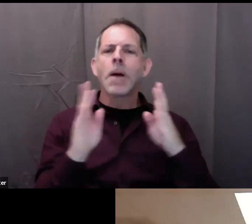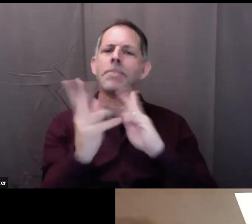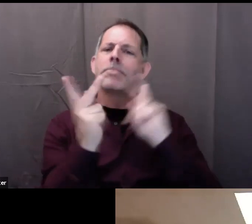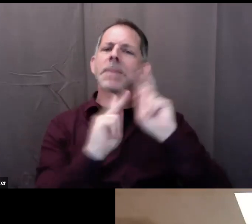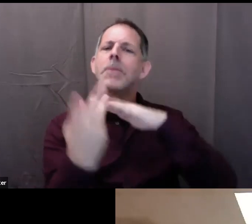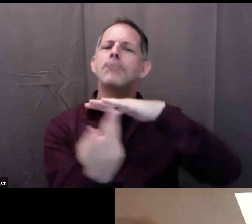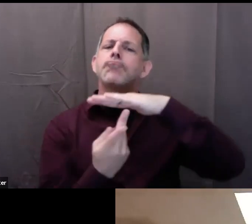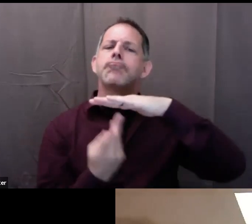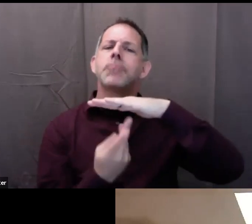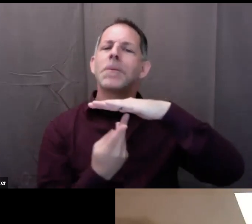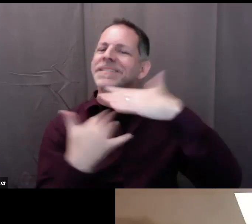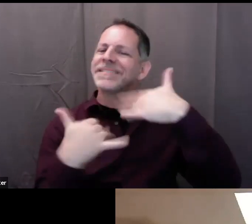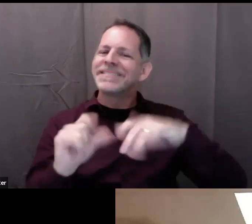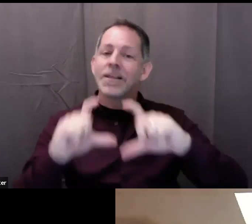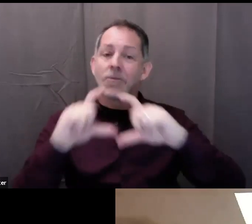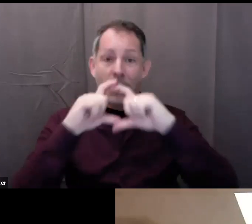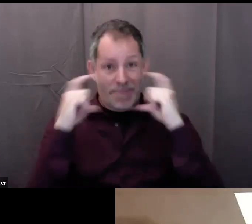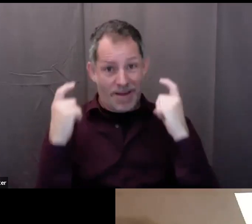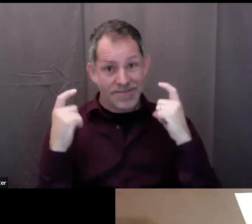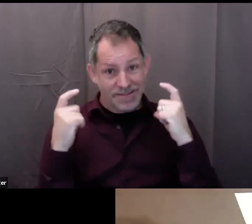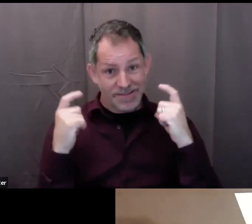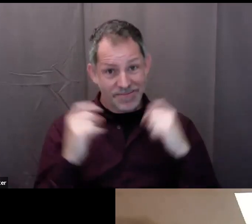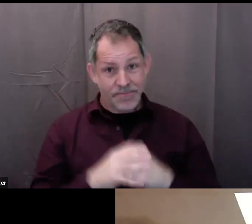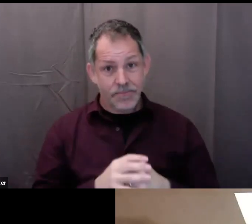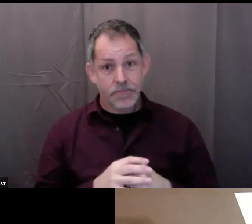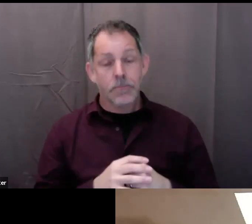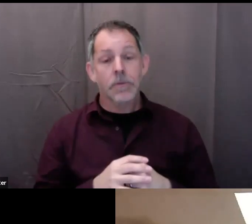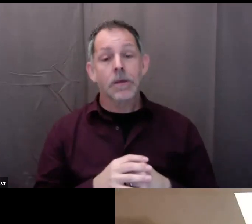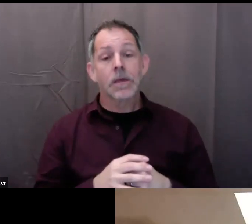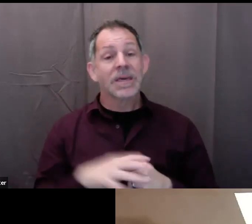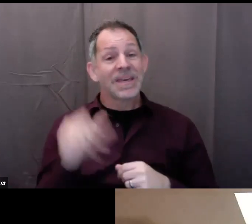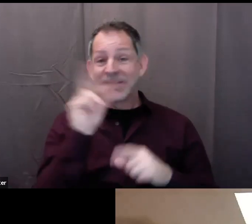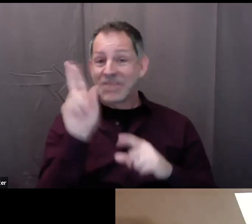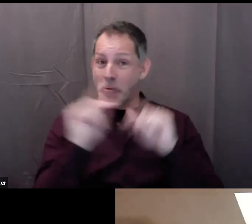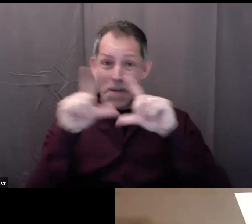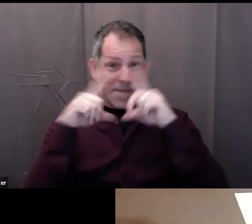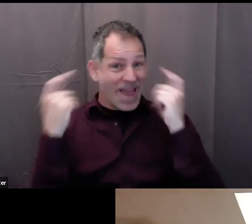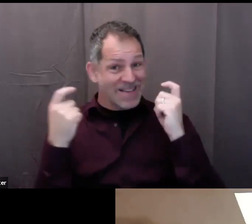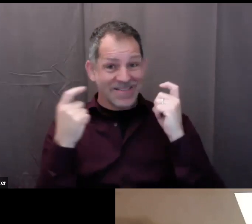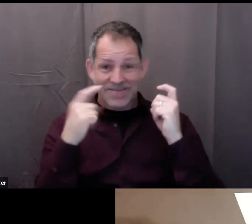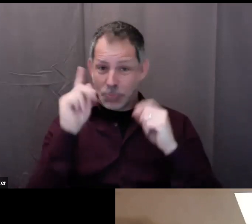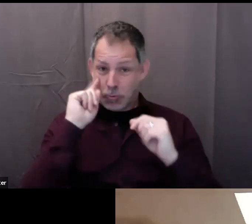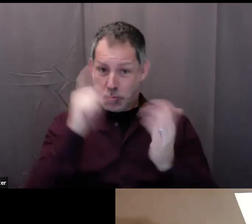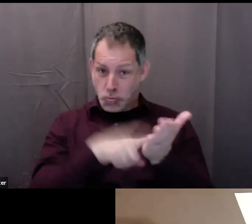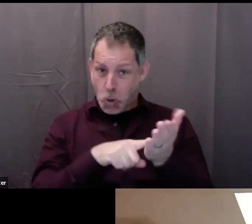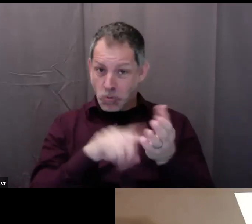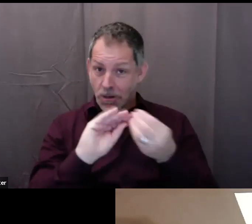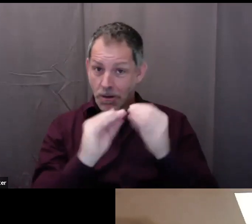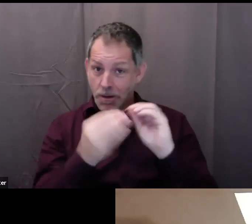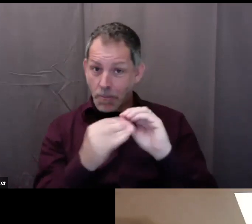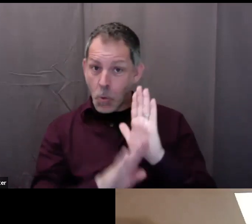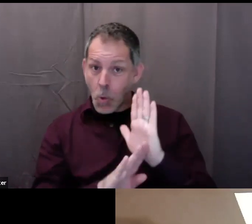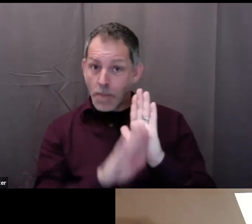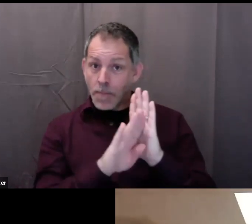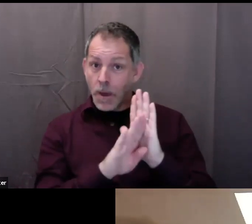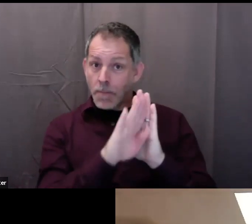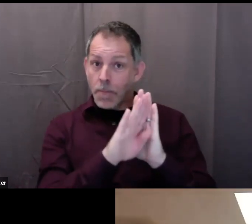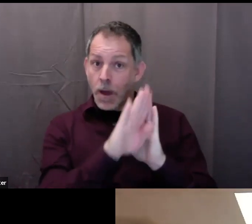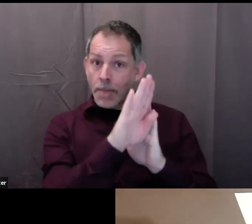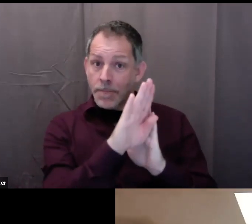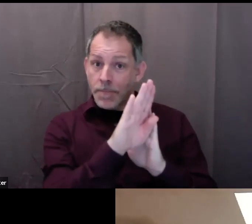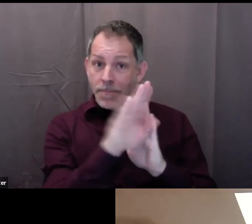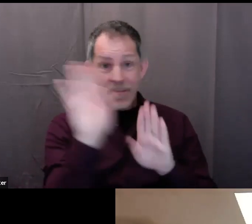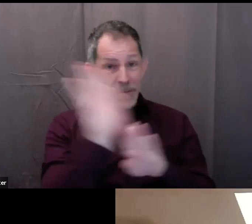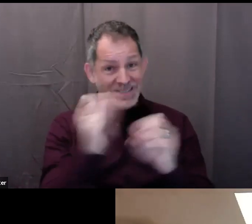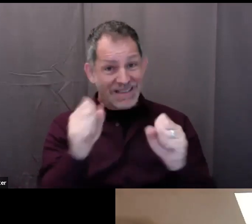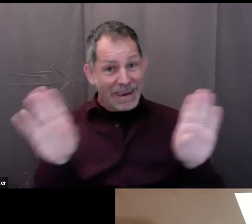around, I'm going to push as hard as I can to get us open as quickly as we can. But it really is up to each and every one of you to take